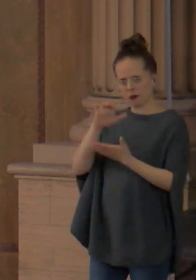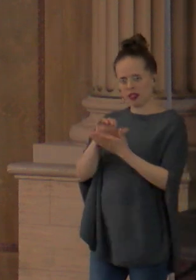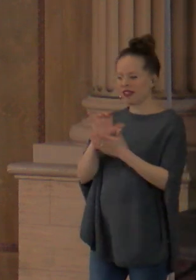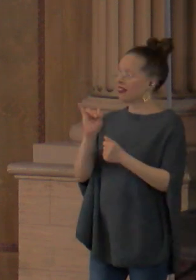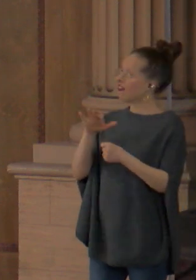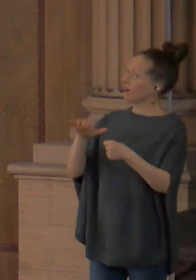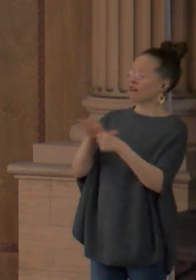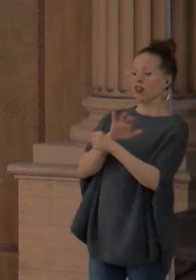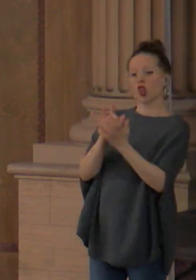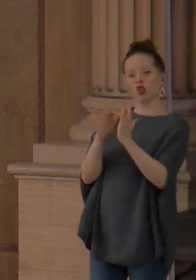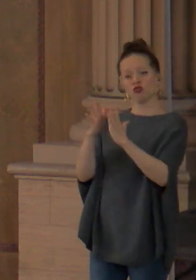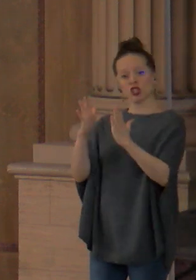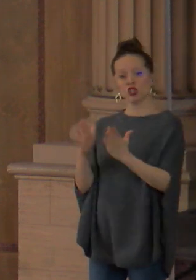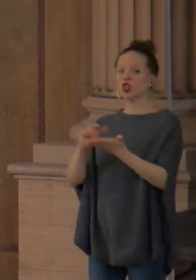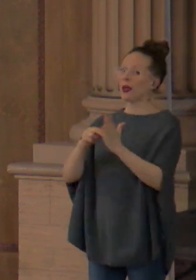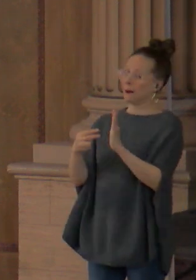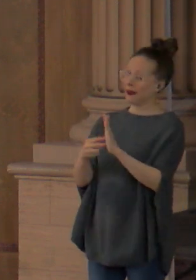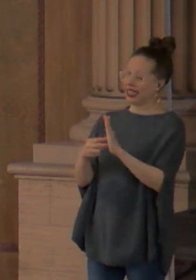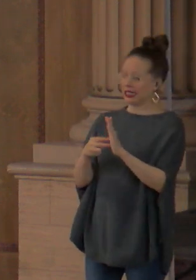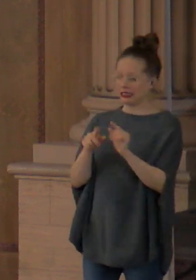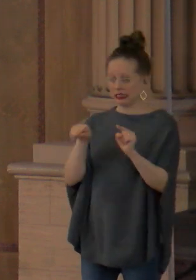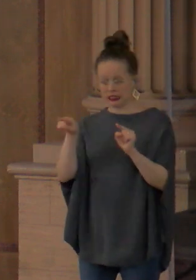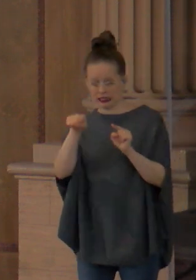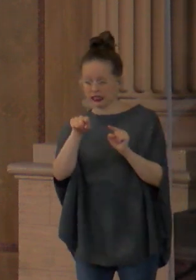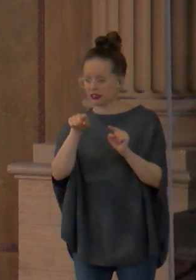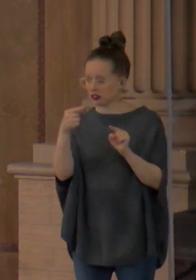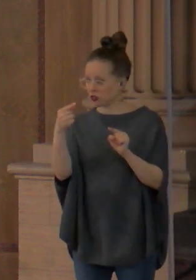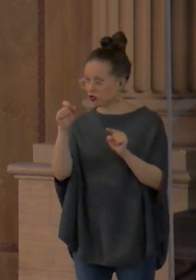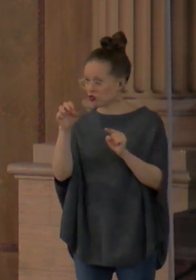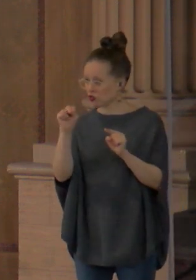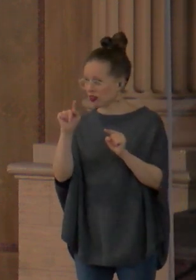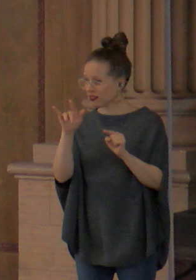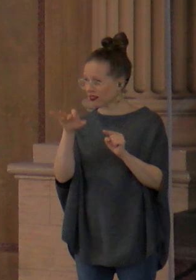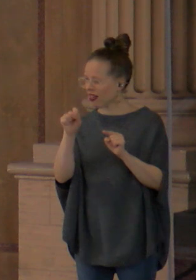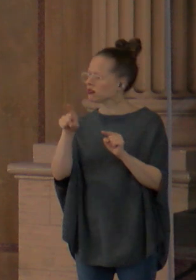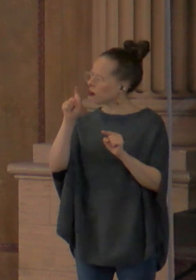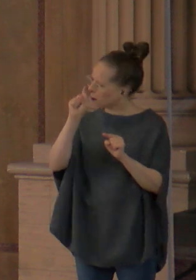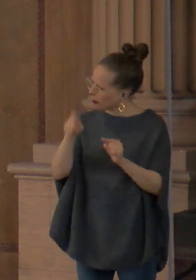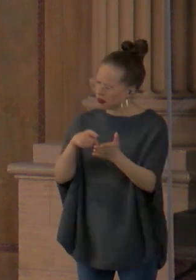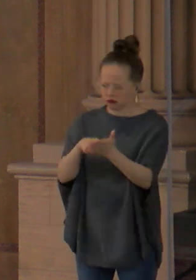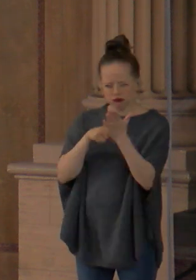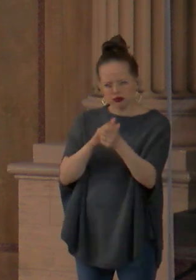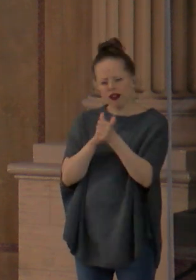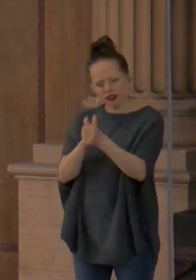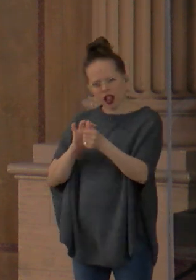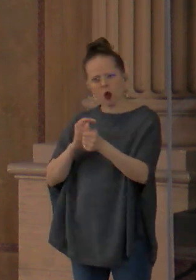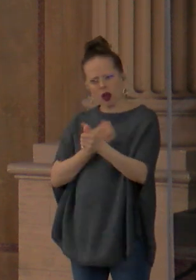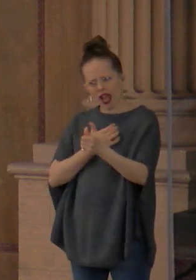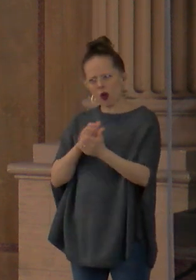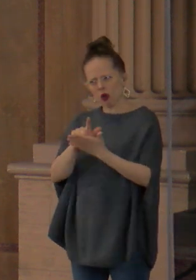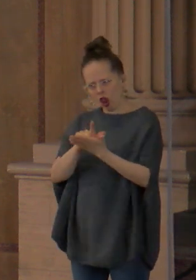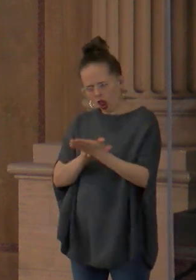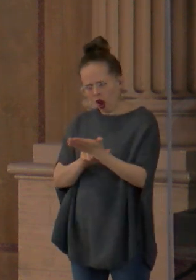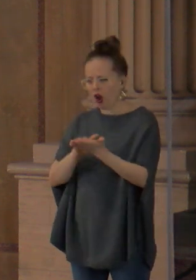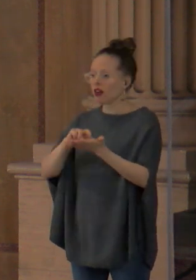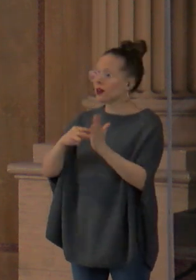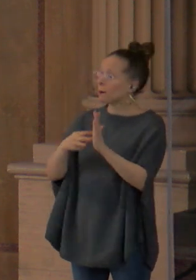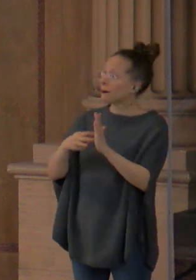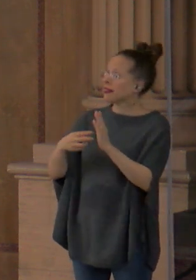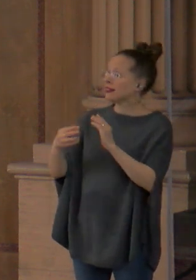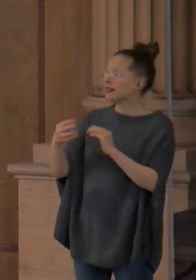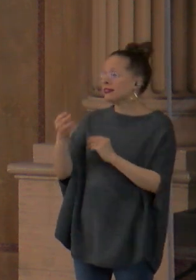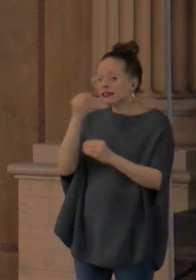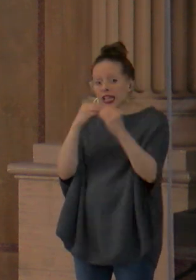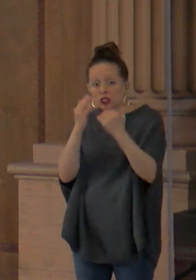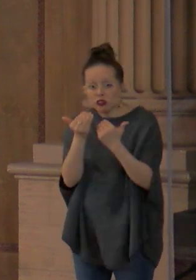those Gentiles were going to have to learn to fully adhere to all the ceremonial laws, including circumcision, dietary restrictions, special